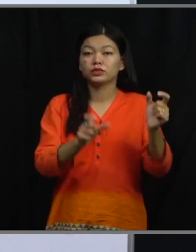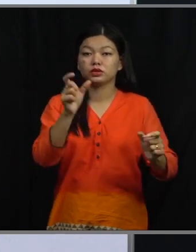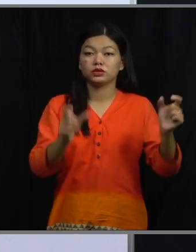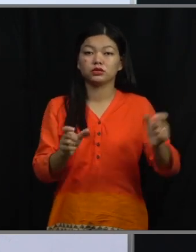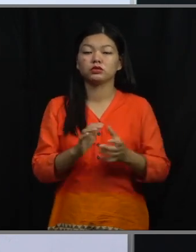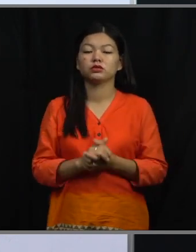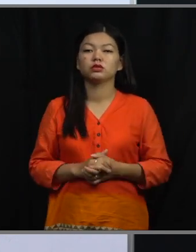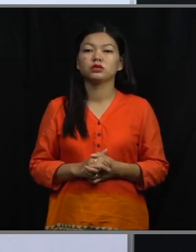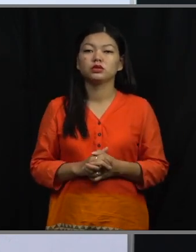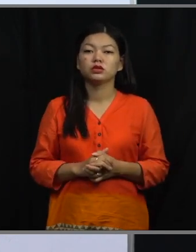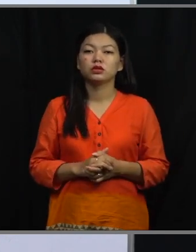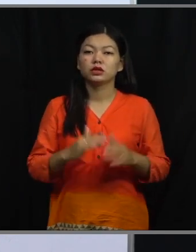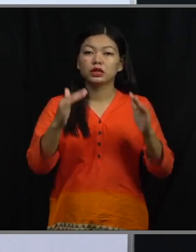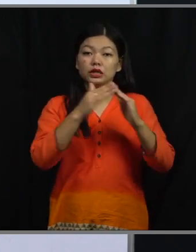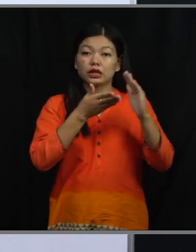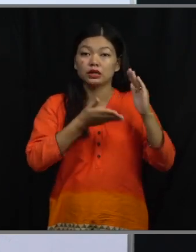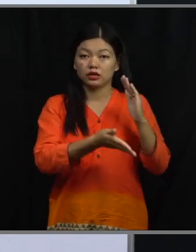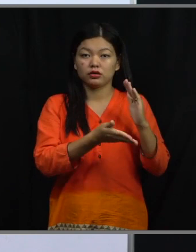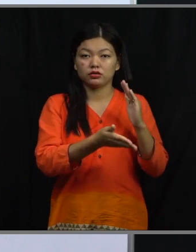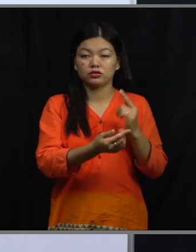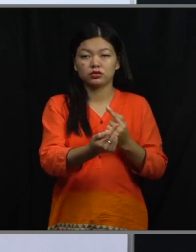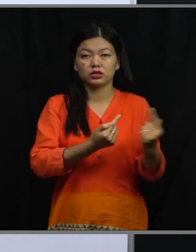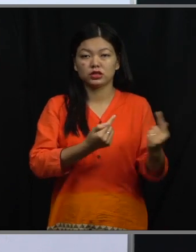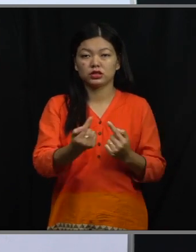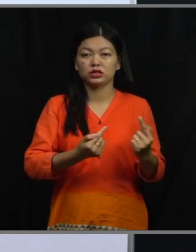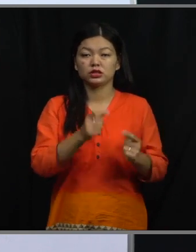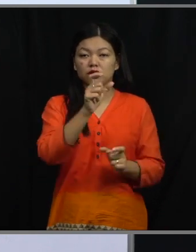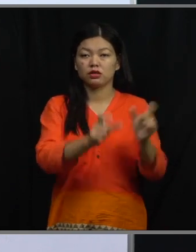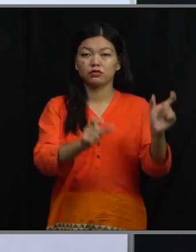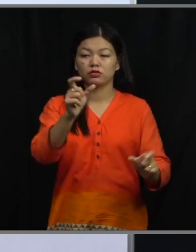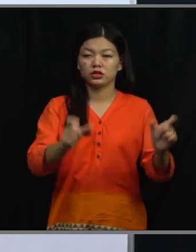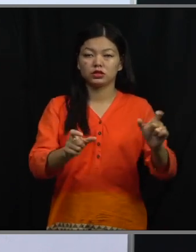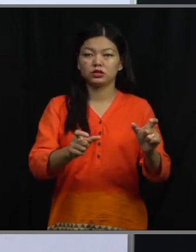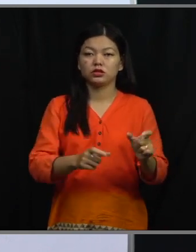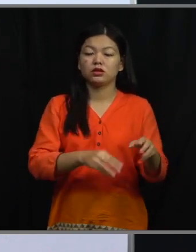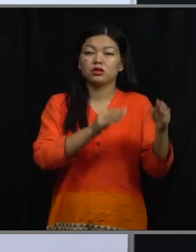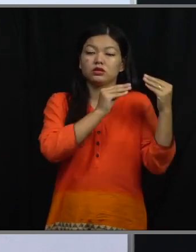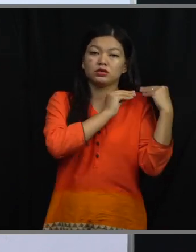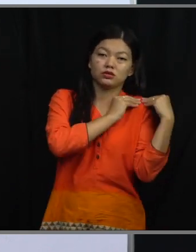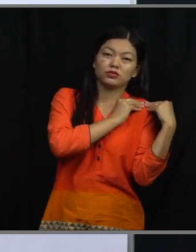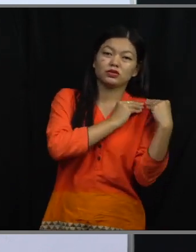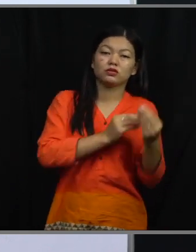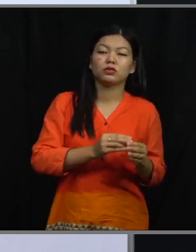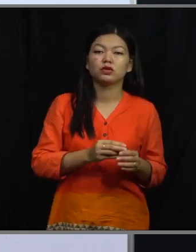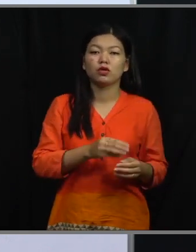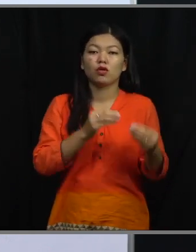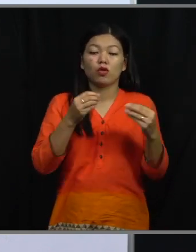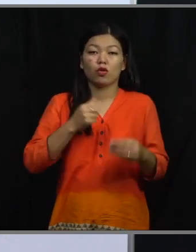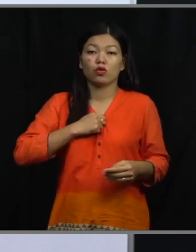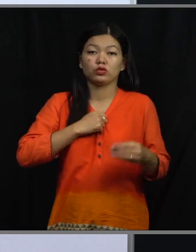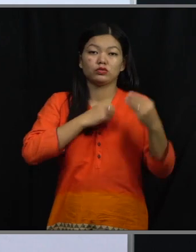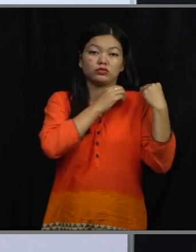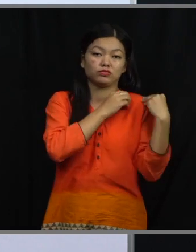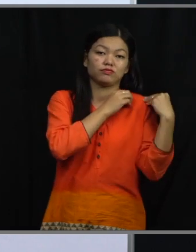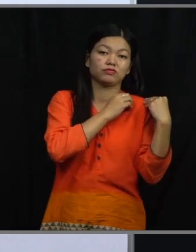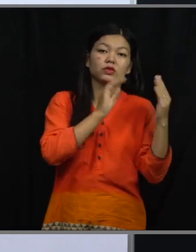okay, in that particular household, okay, every individual has a role to play, okay. So in that way, you know,